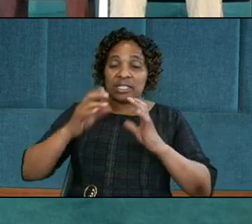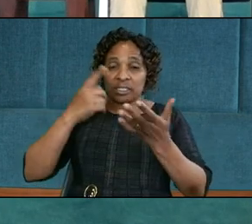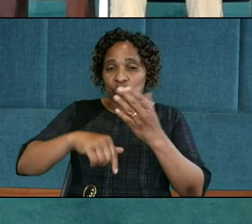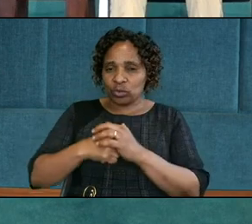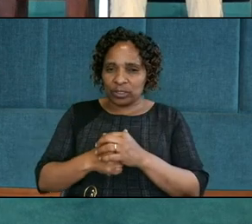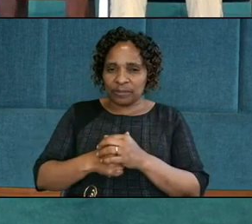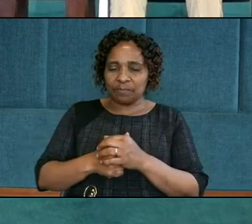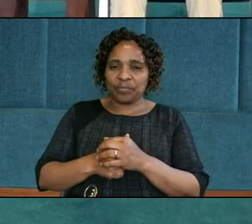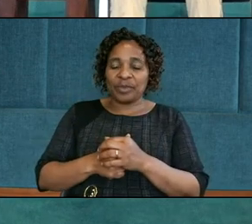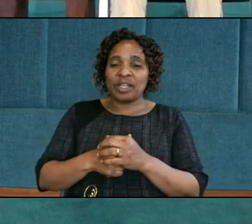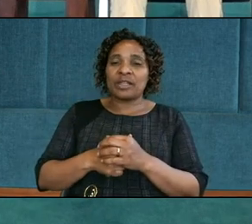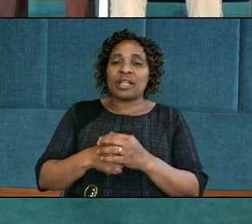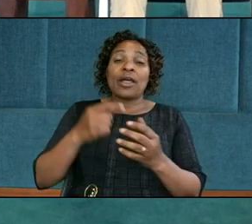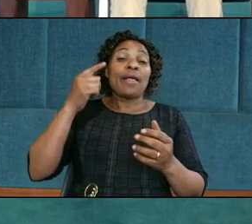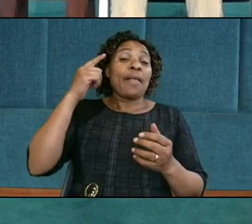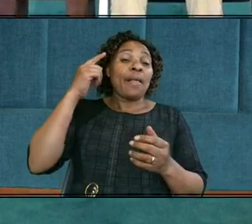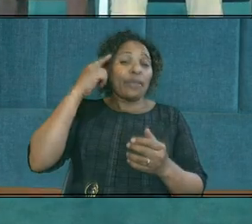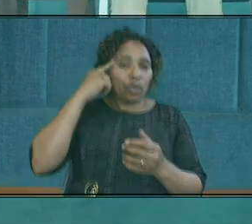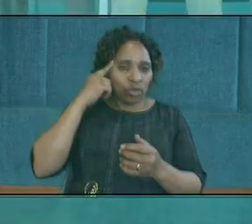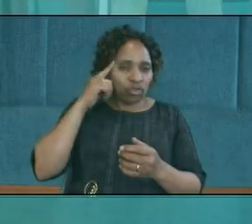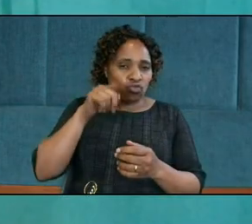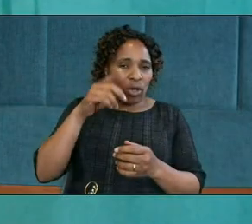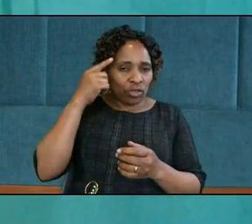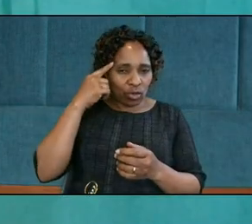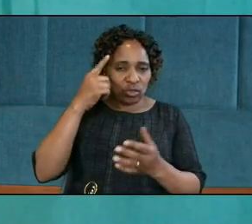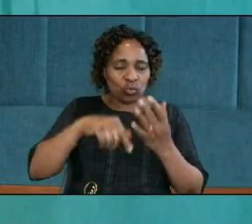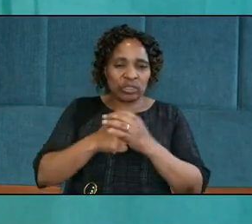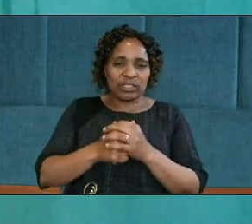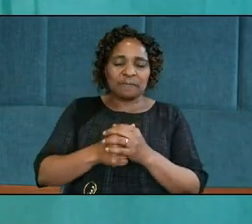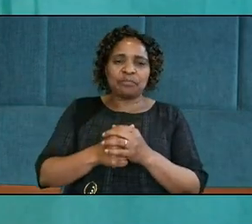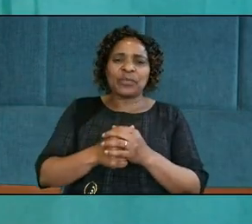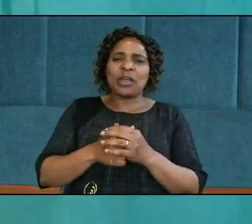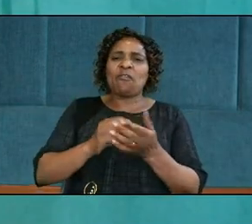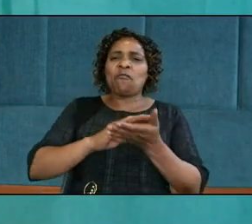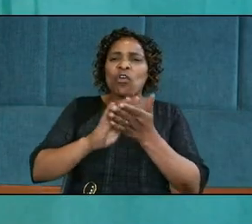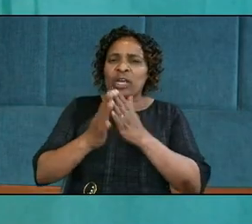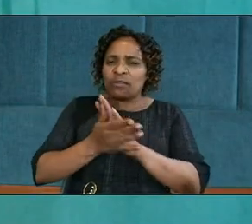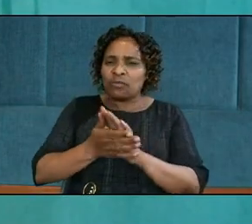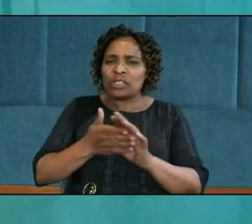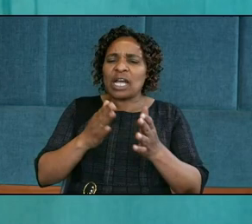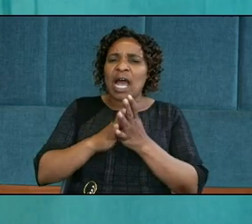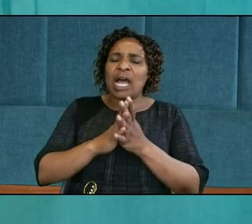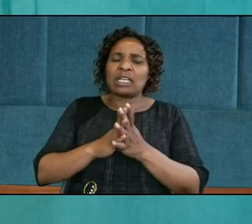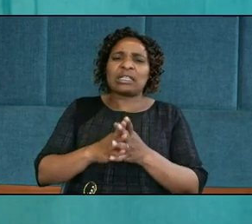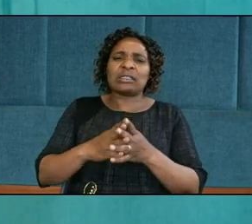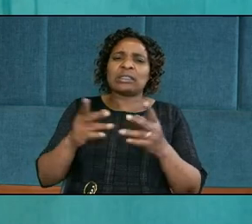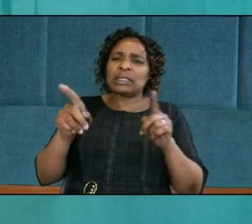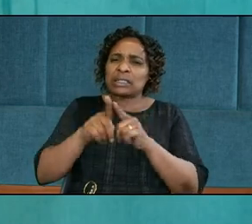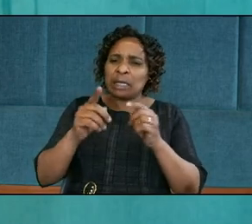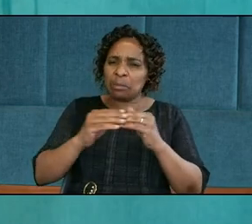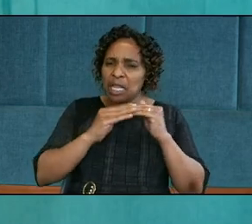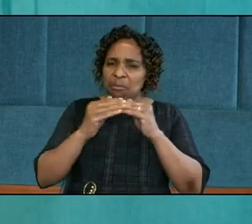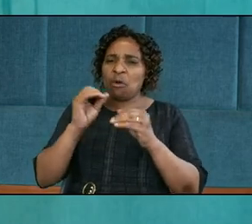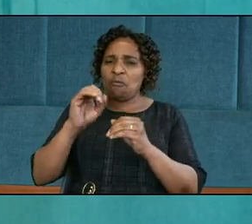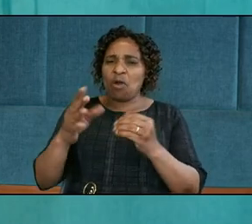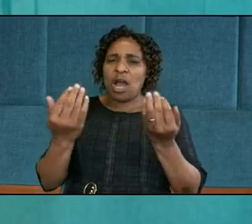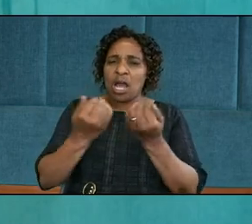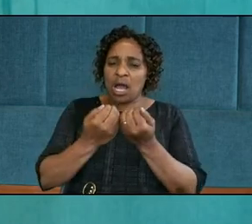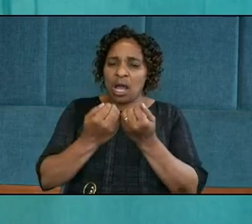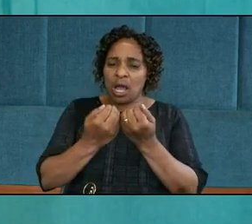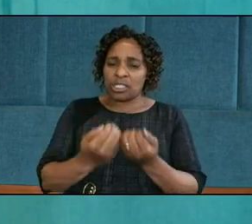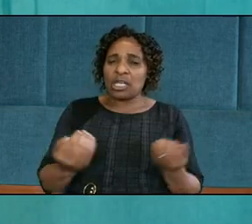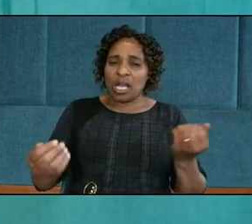says the simplicity, the self-forgetfulness, and the confiding life of a little child are the attributes that heaven